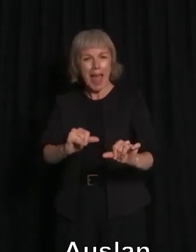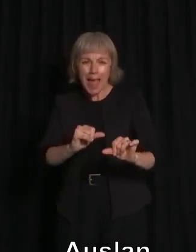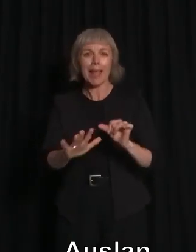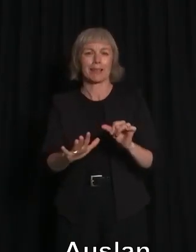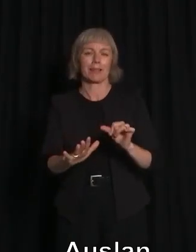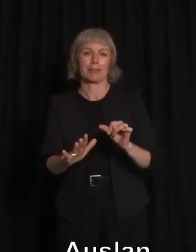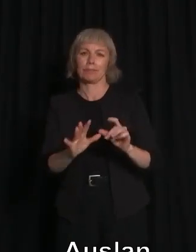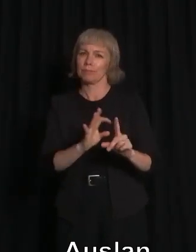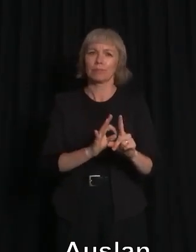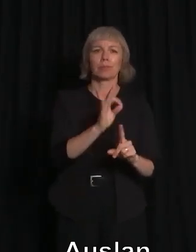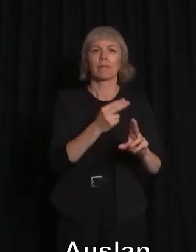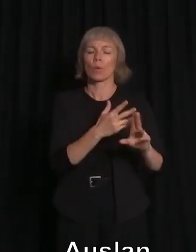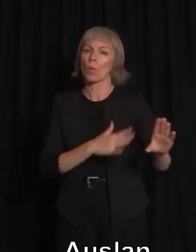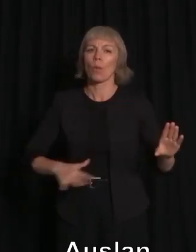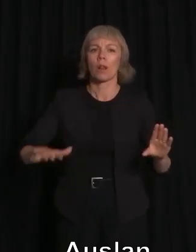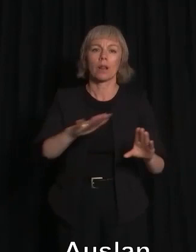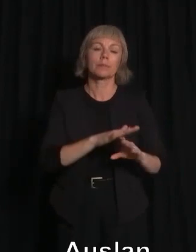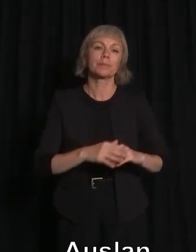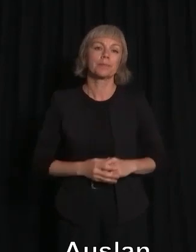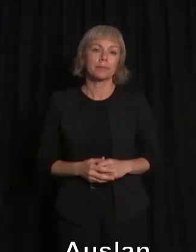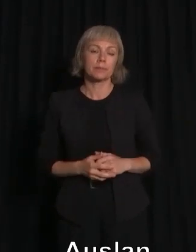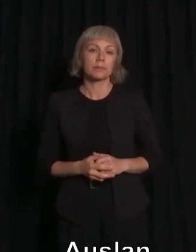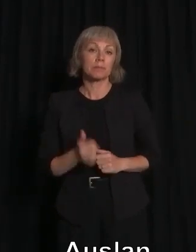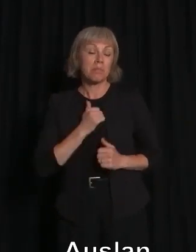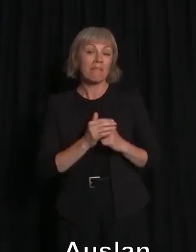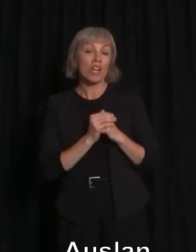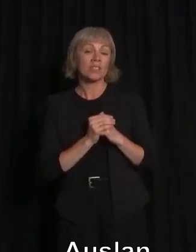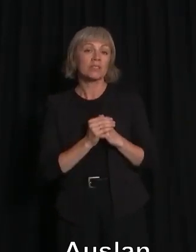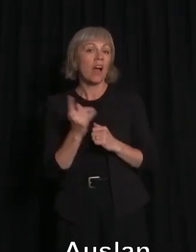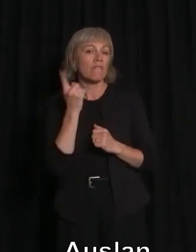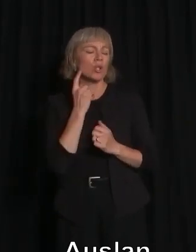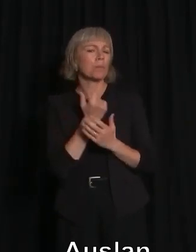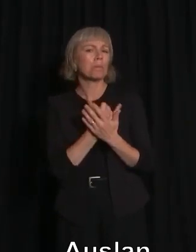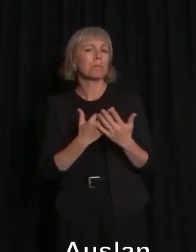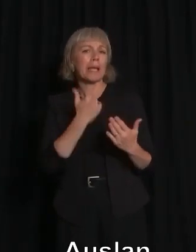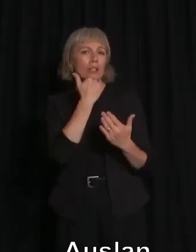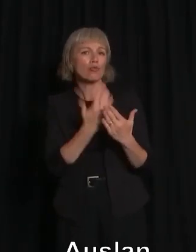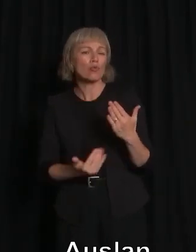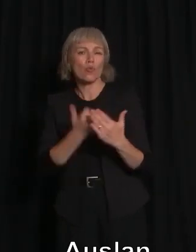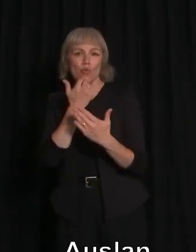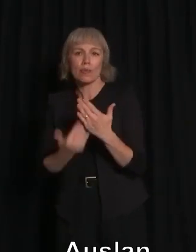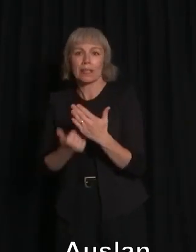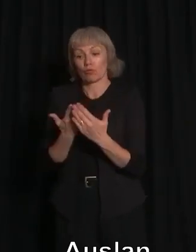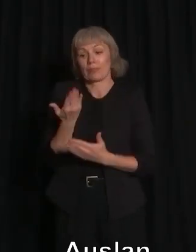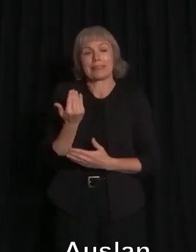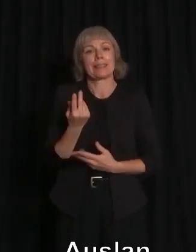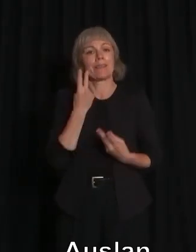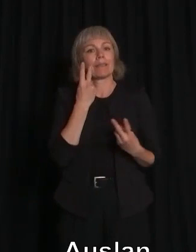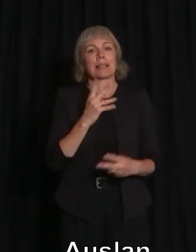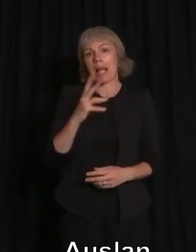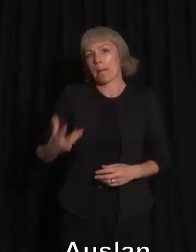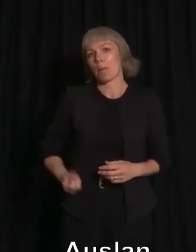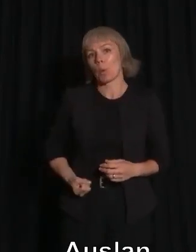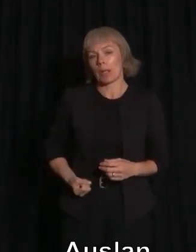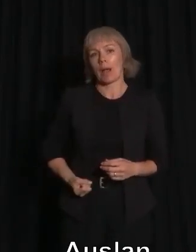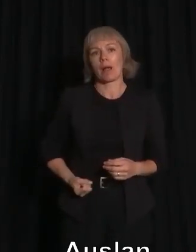Dear friends, I heard many moving stories during my recent visit to Cambodia last